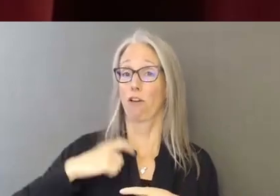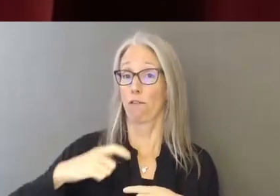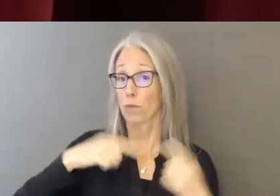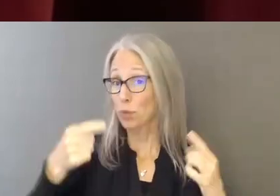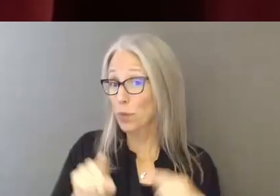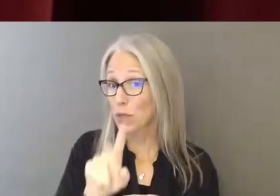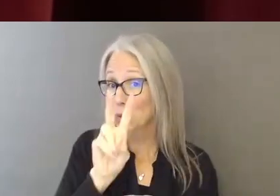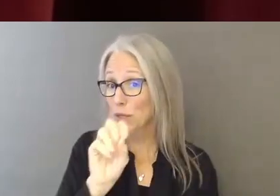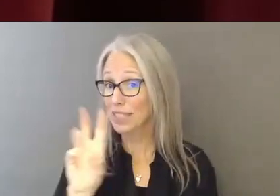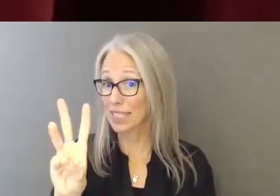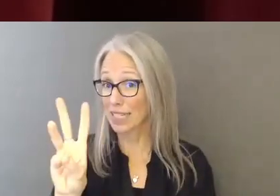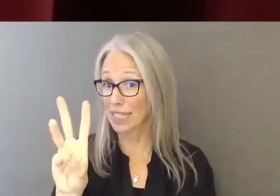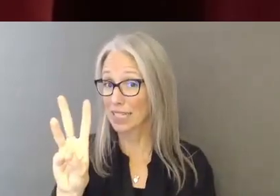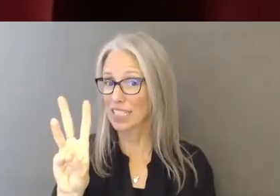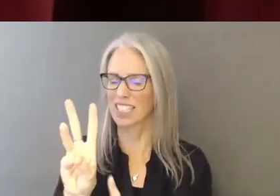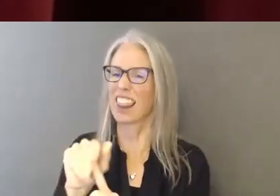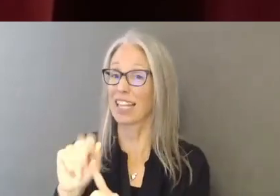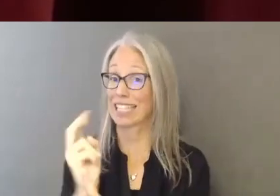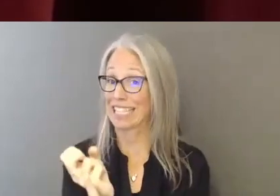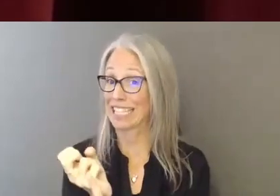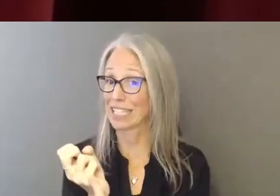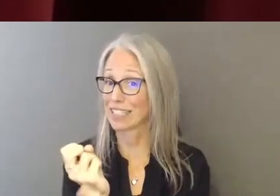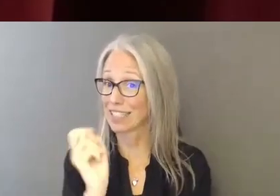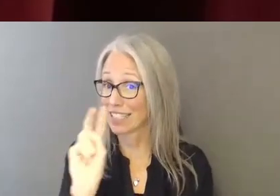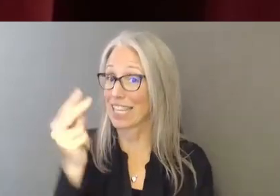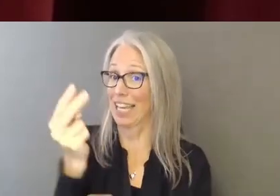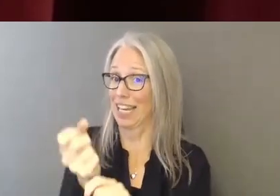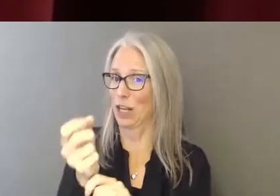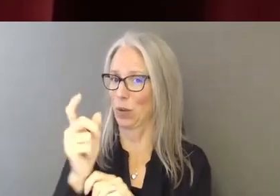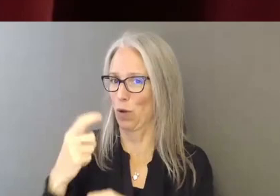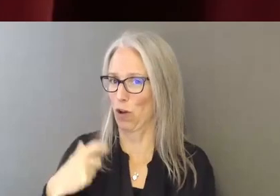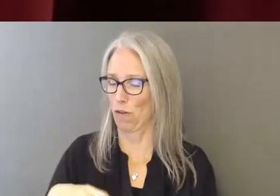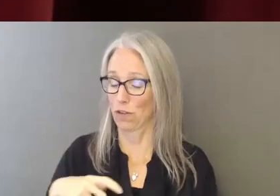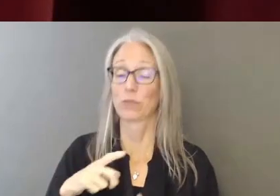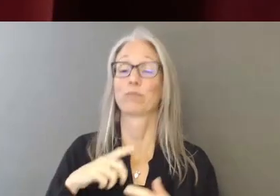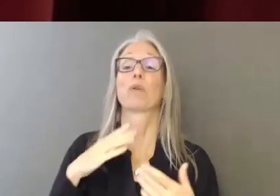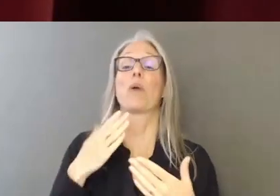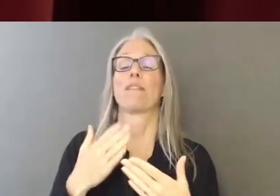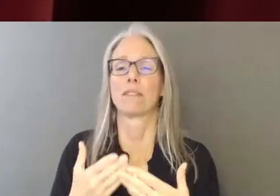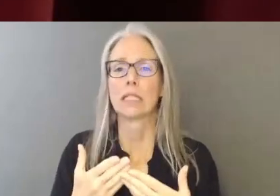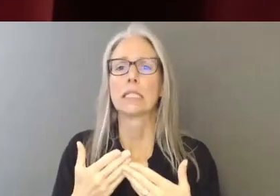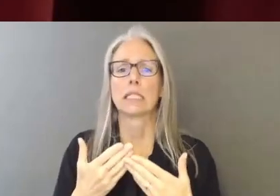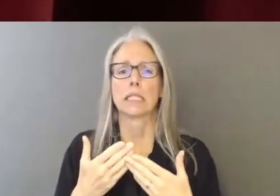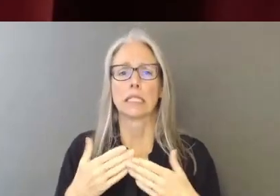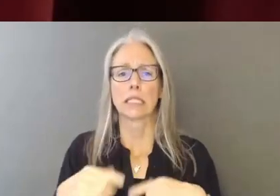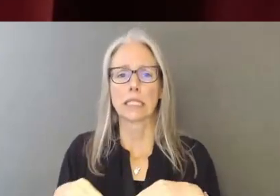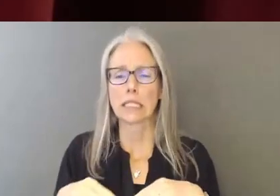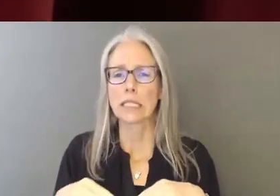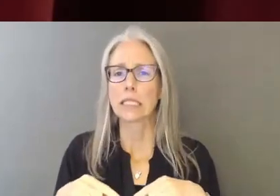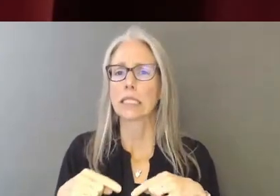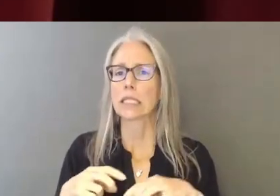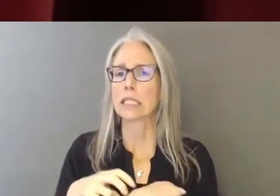2006, which was the second annual conference, I arrived anxious and uncertain a few weeks after